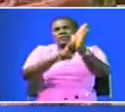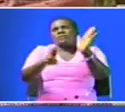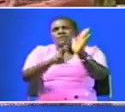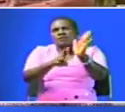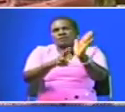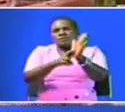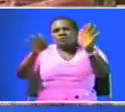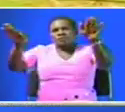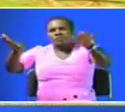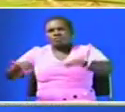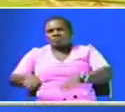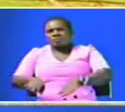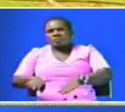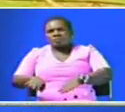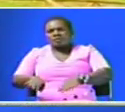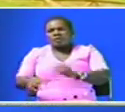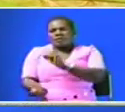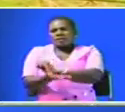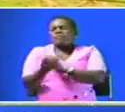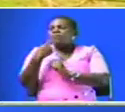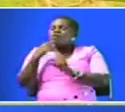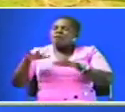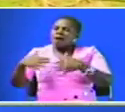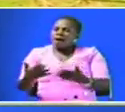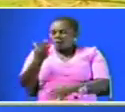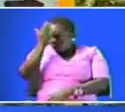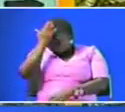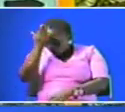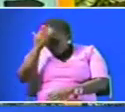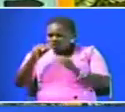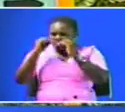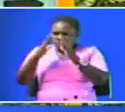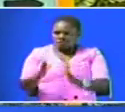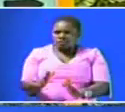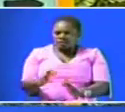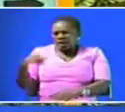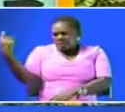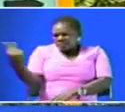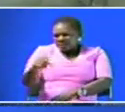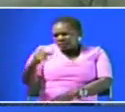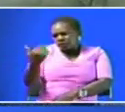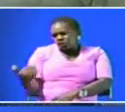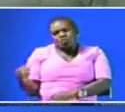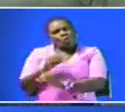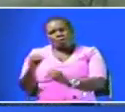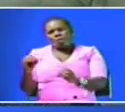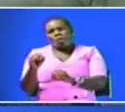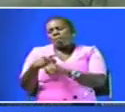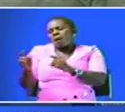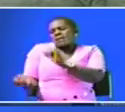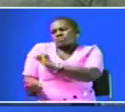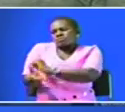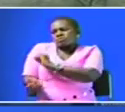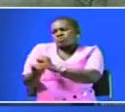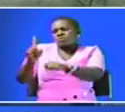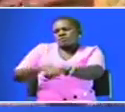representative ya Rift Valley. He describes Moi as a humble teacher who never canned pupils but counseled them whenever they made